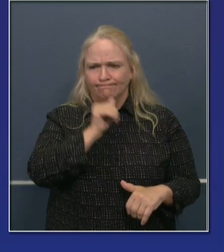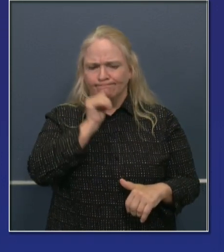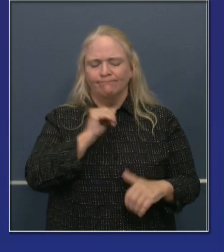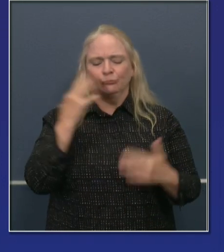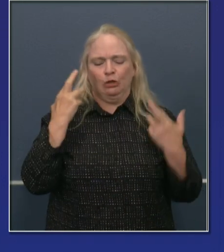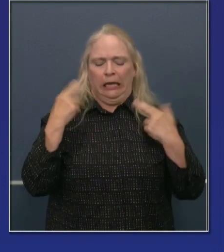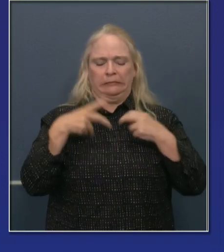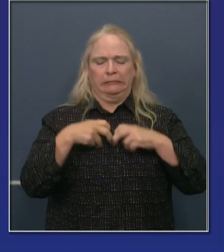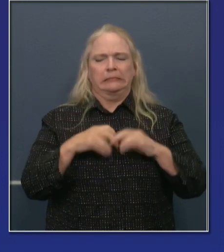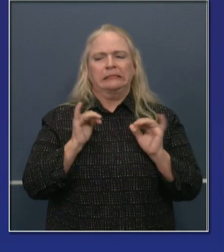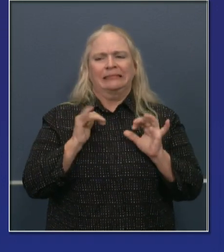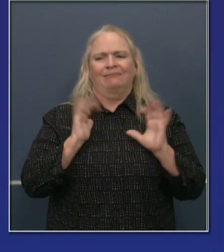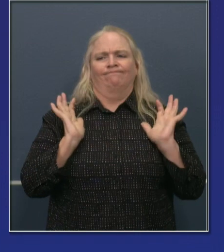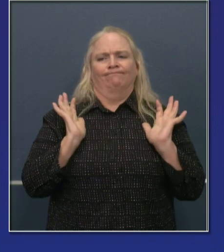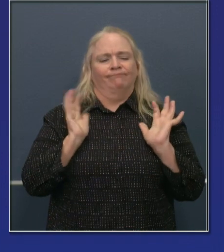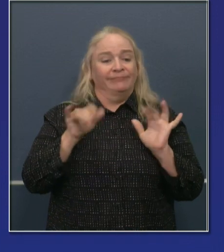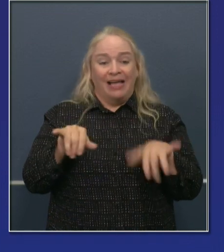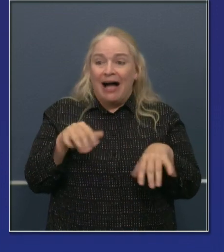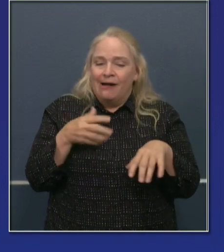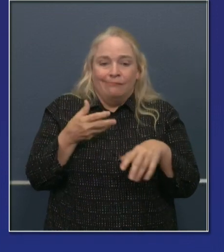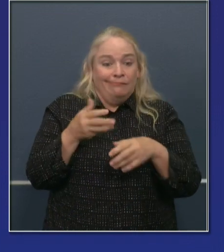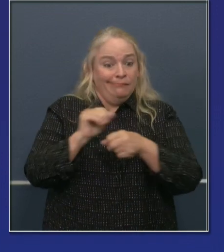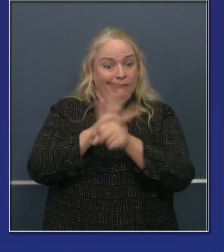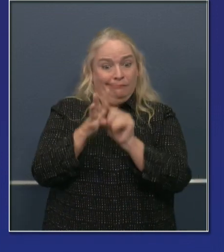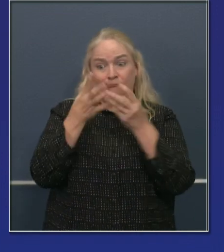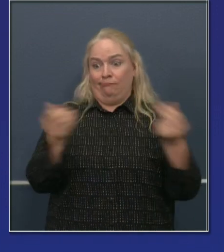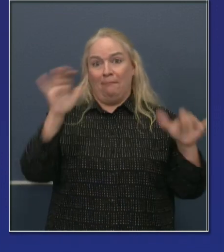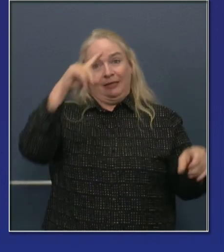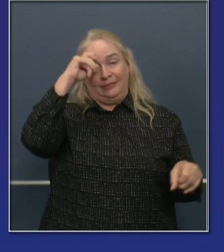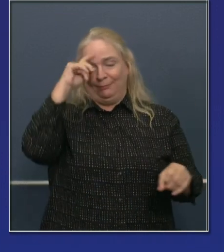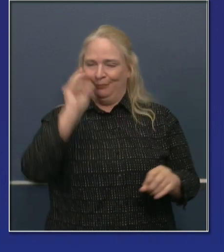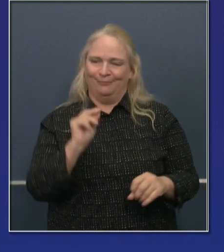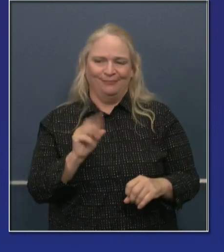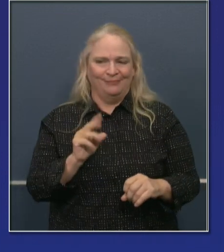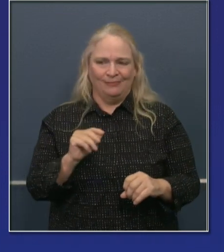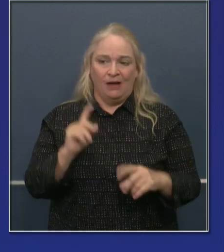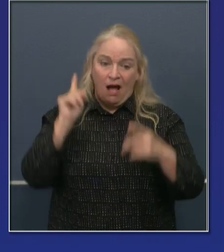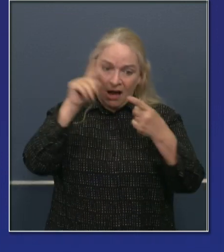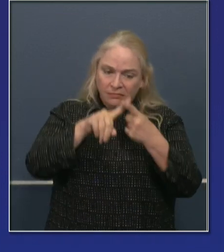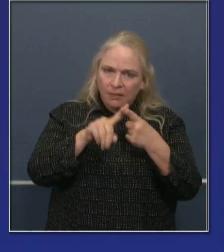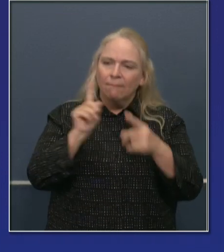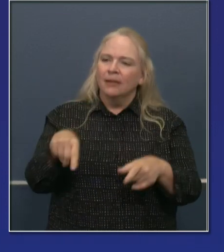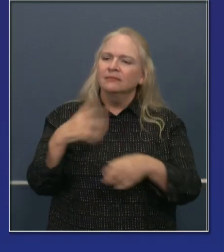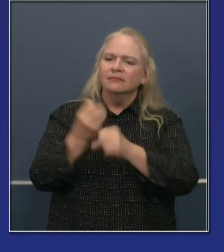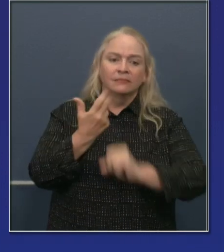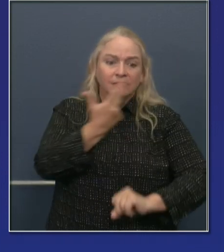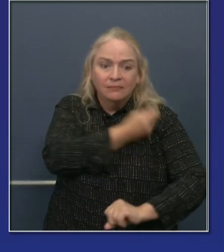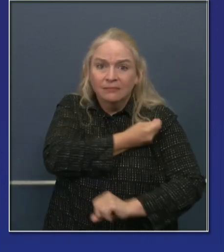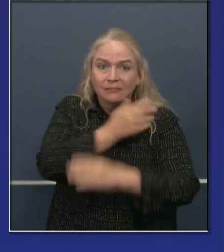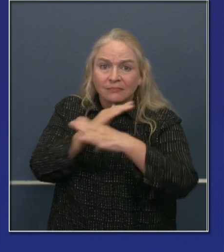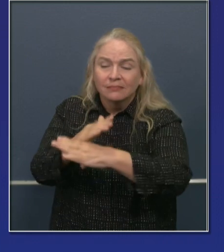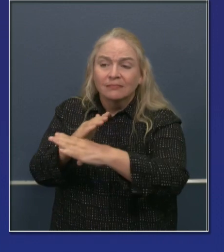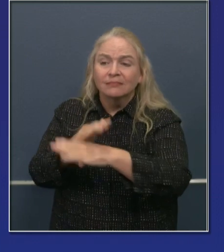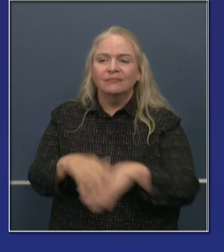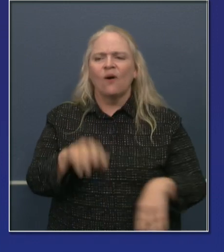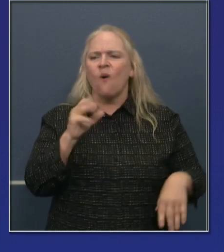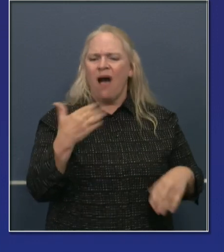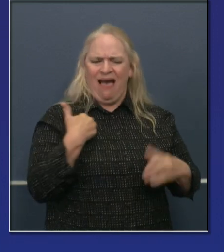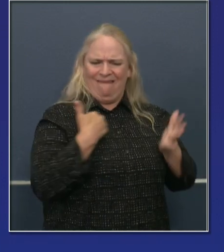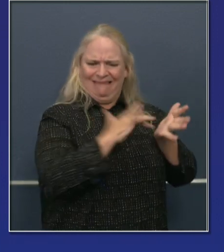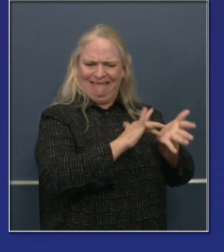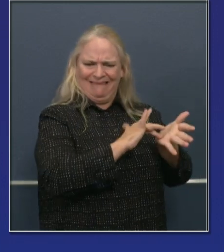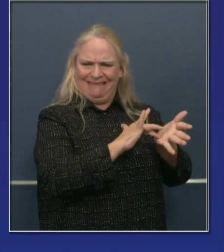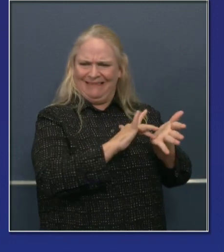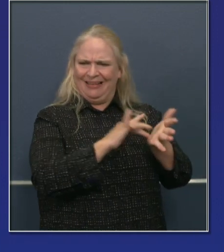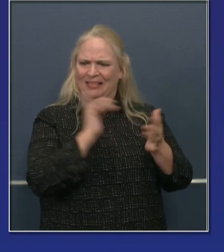away anytime soon until there is a vaccine and or an effective therapy.